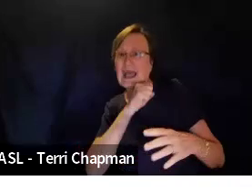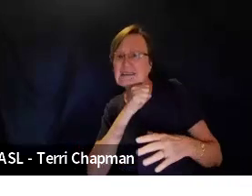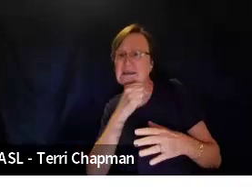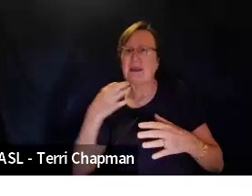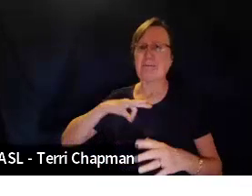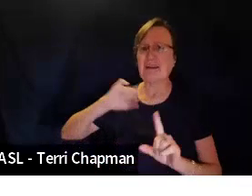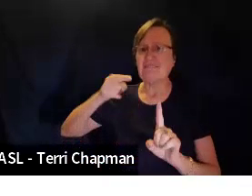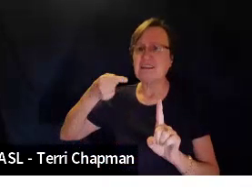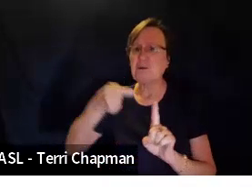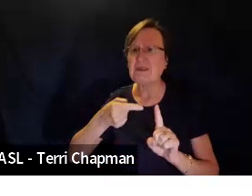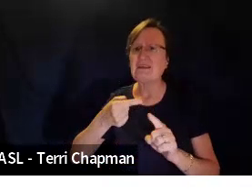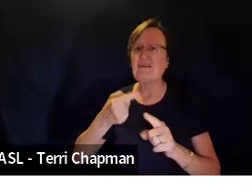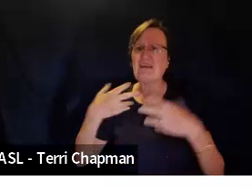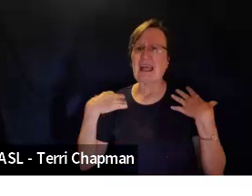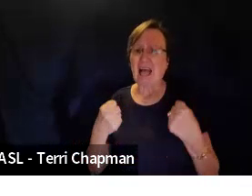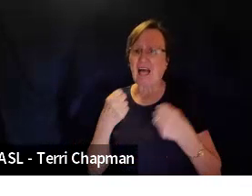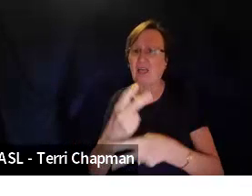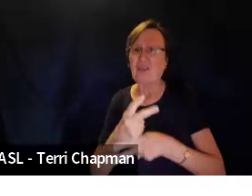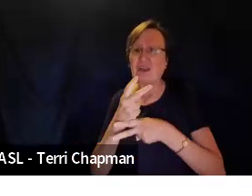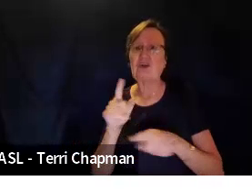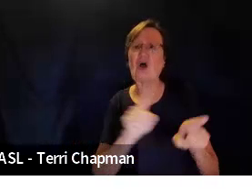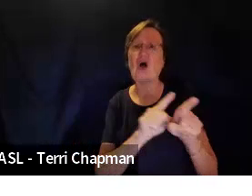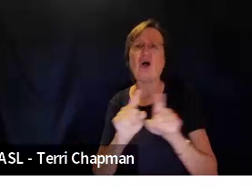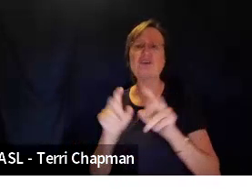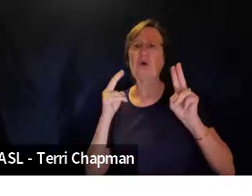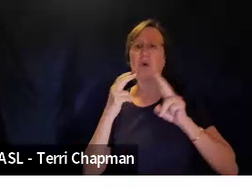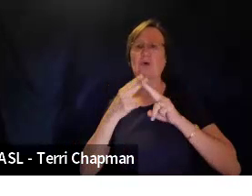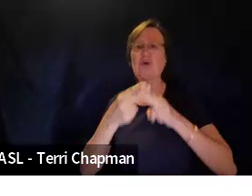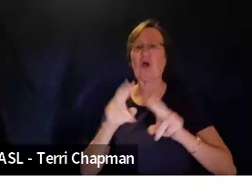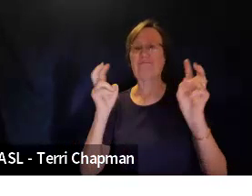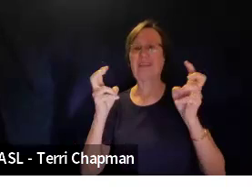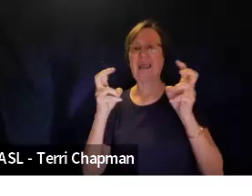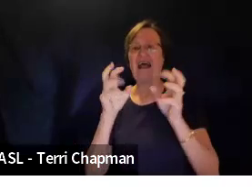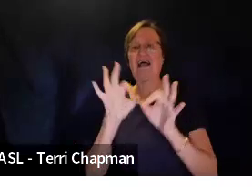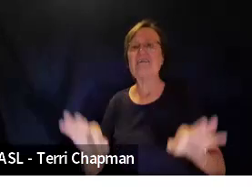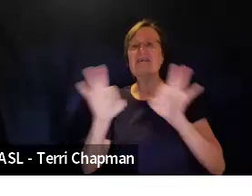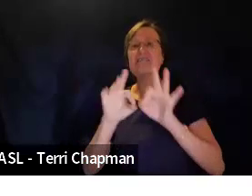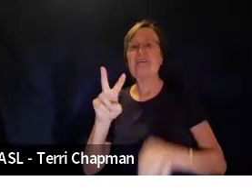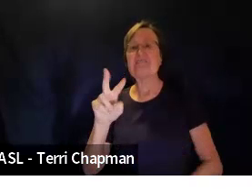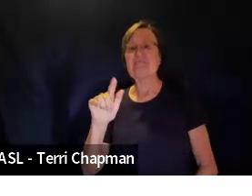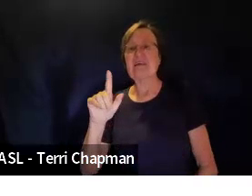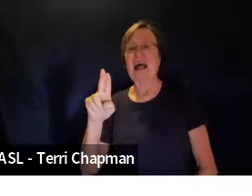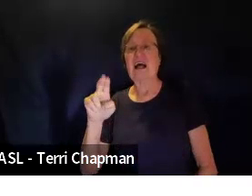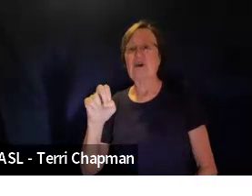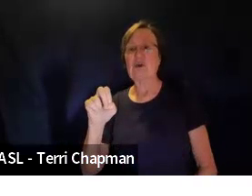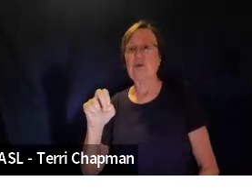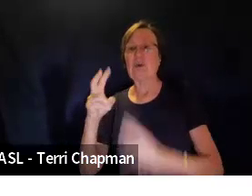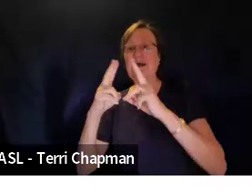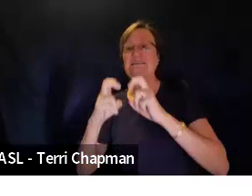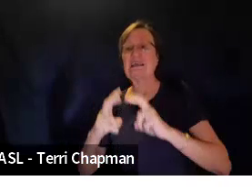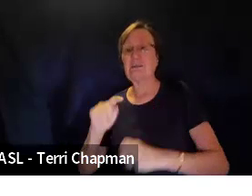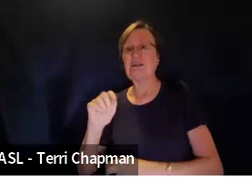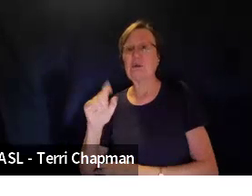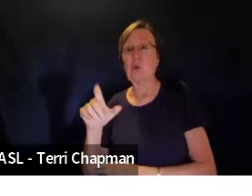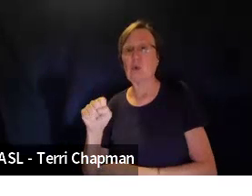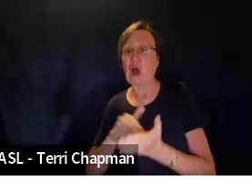healthcare, also known as value assessment tools, often involve algorithms.